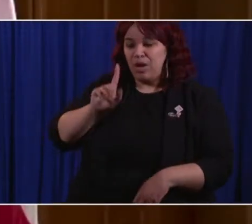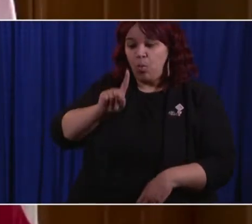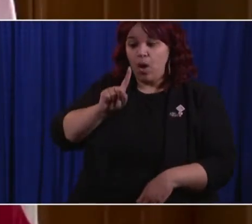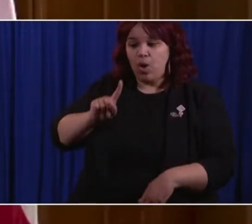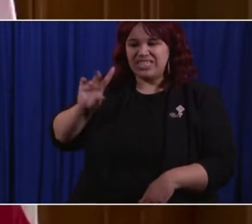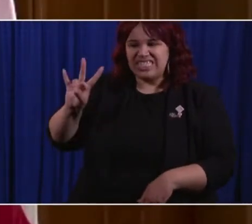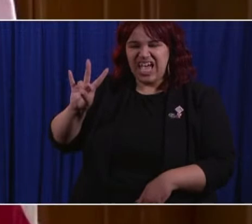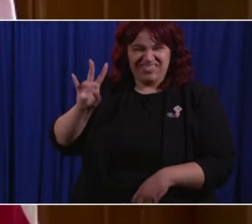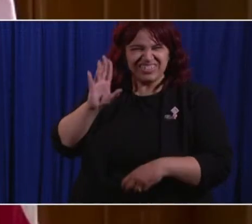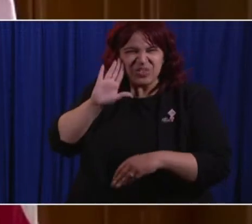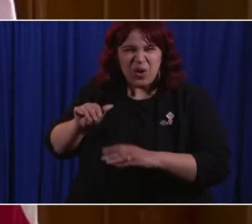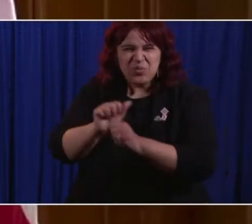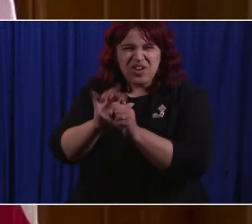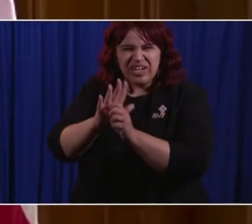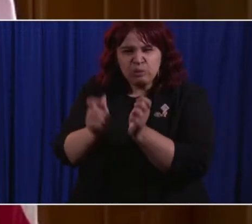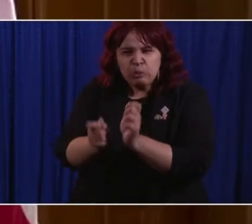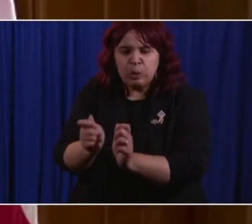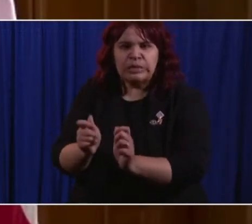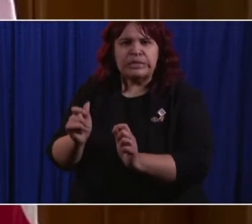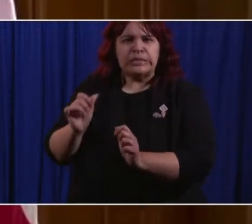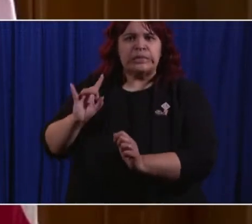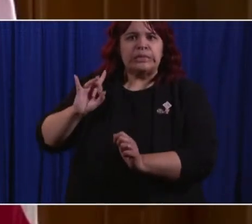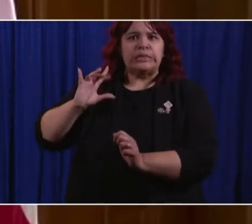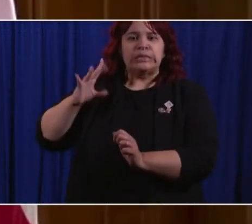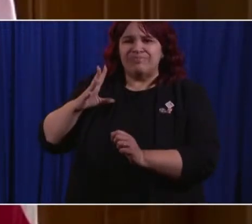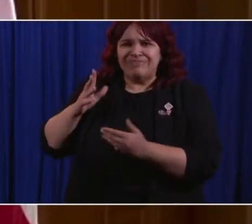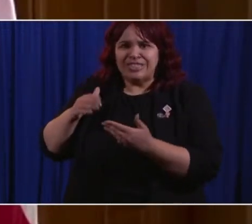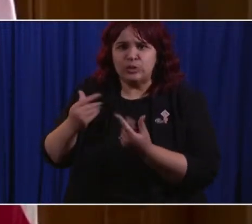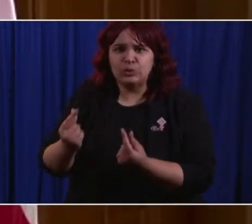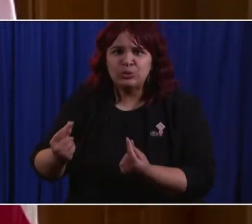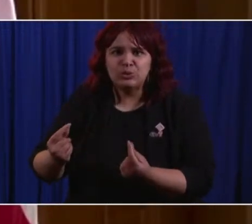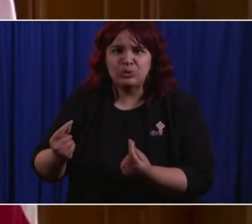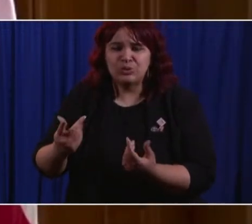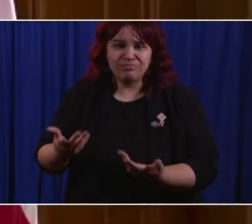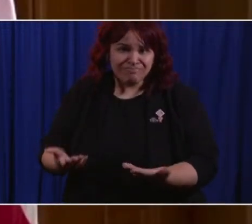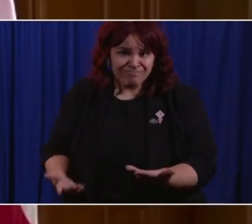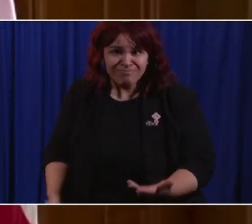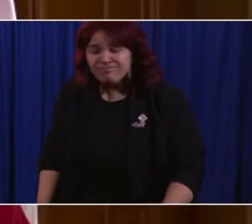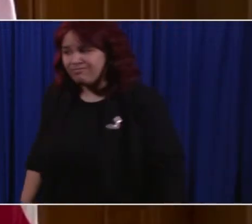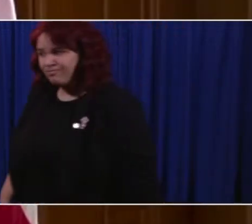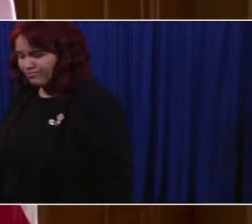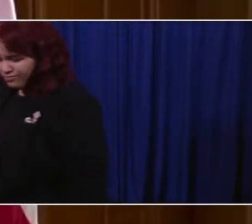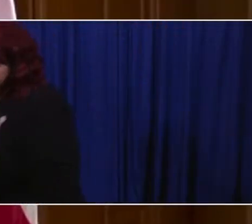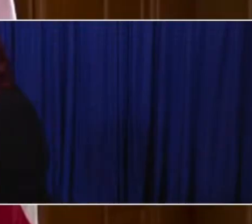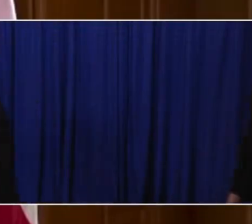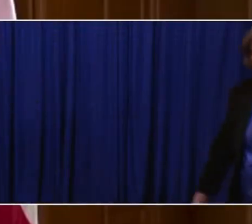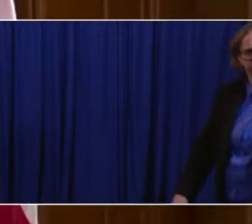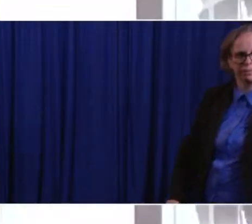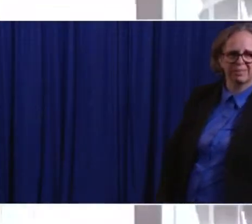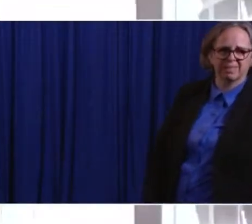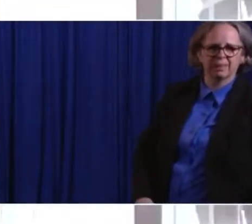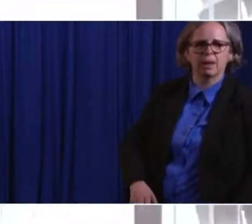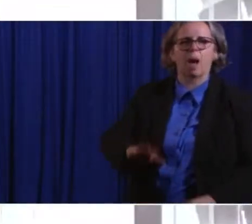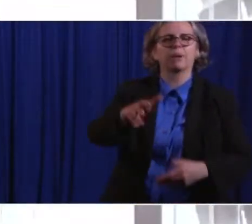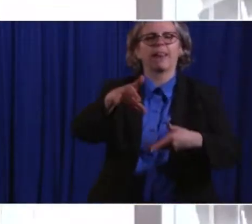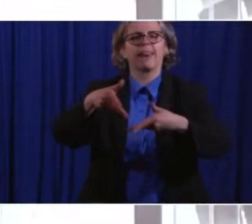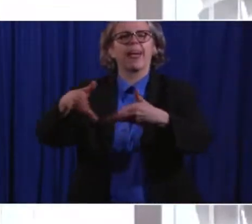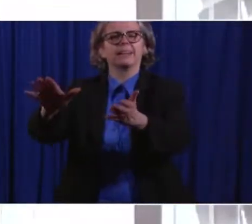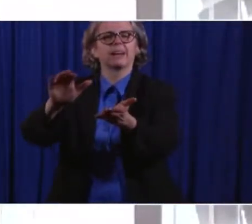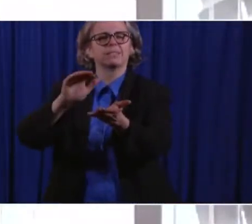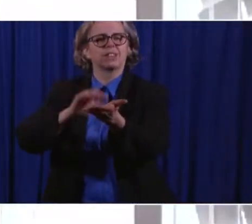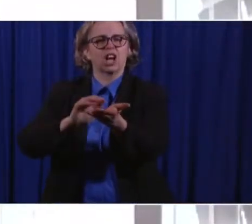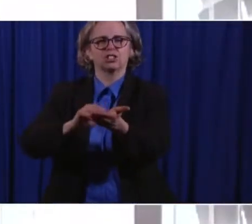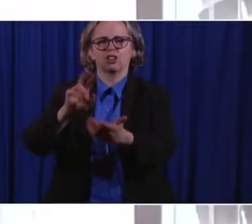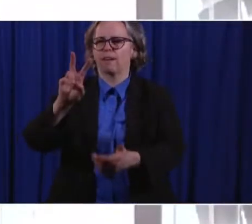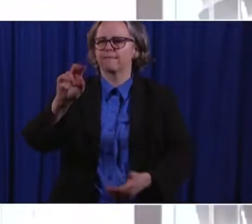Vanderhoff answer that. He and I actually were talking about that very question yesterday, so I'll let him answer that. Well, first, in terms of when